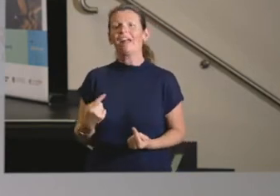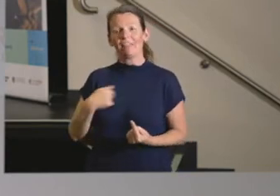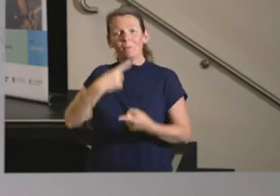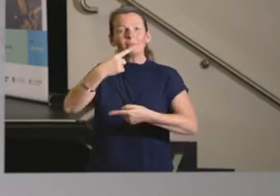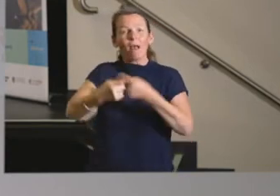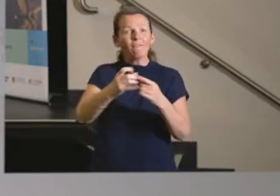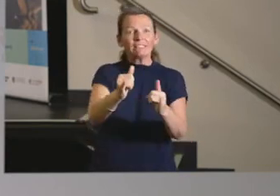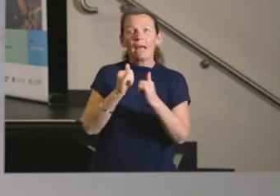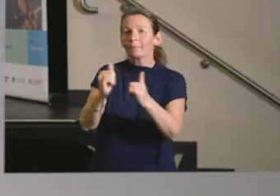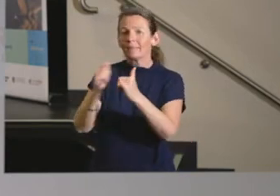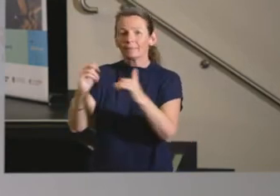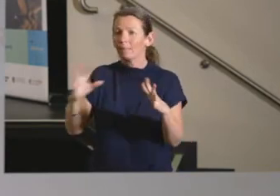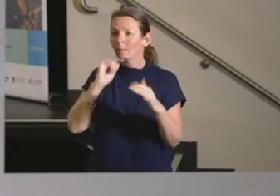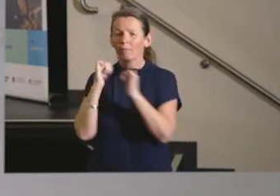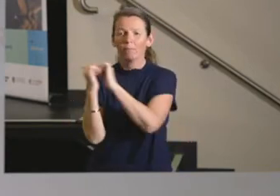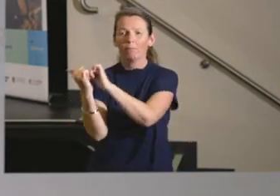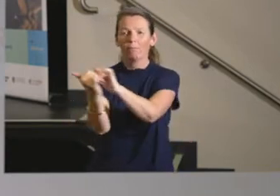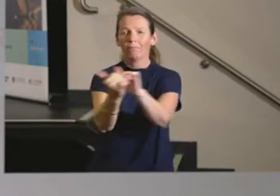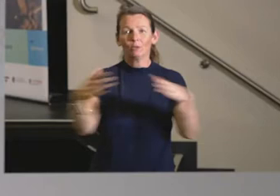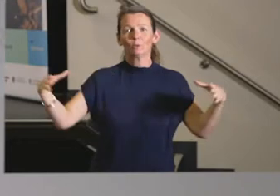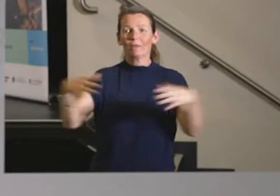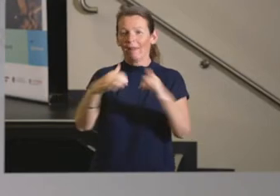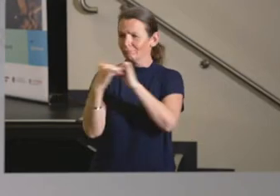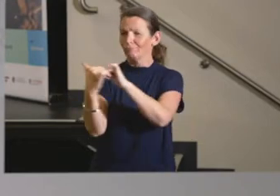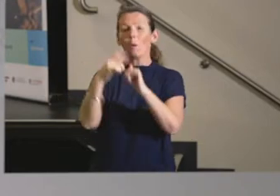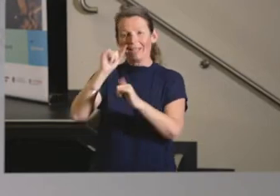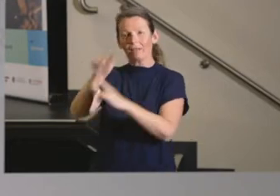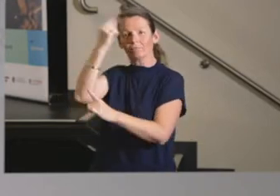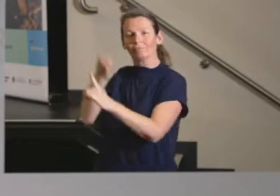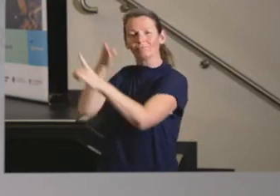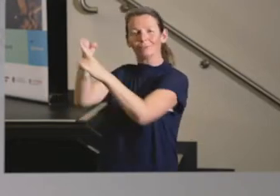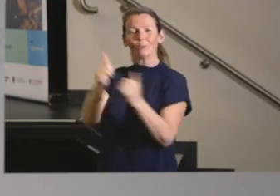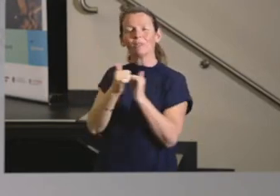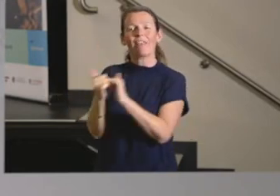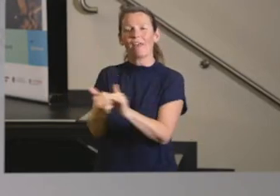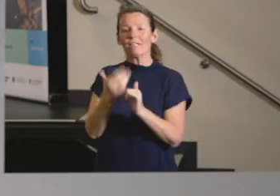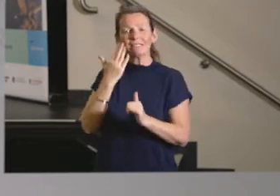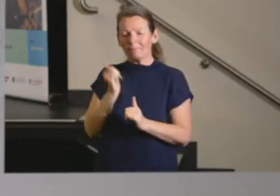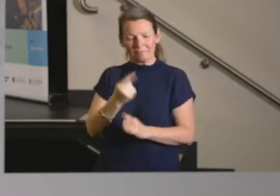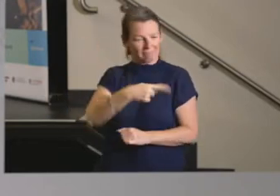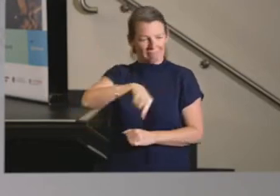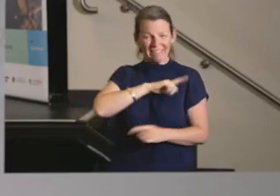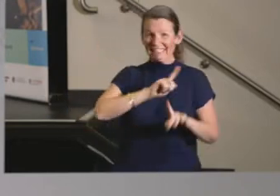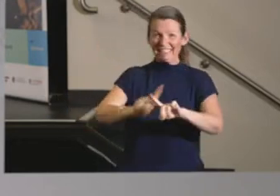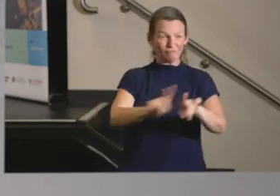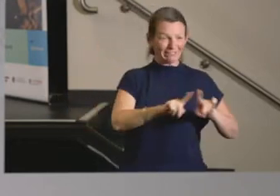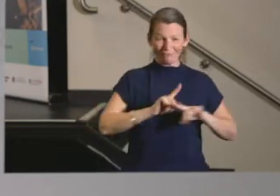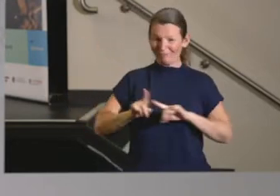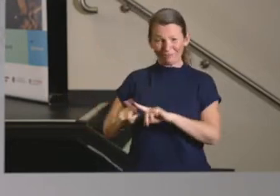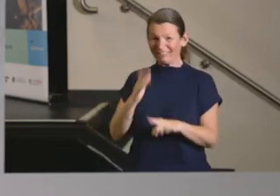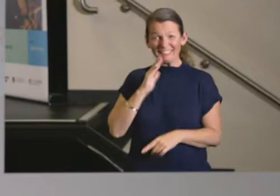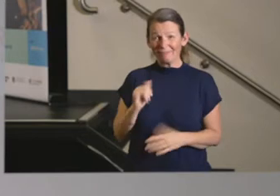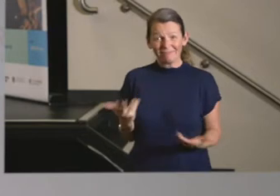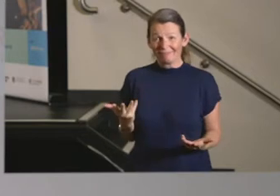together and unite them towards seeing a collective future despite our differences. And sometimes